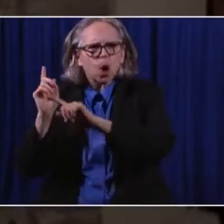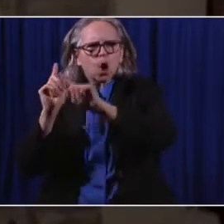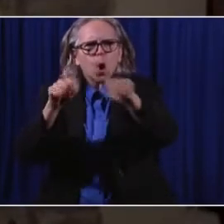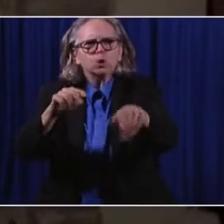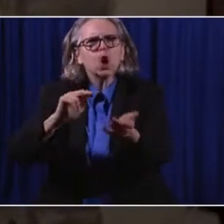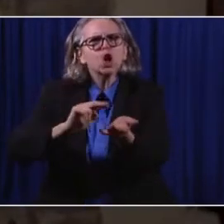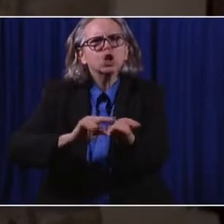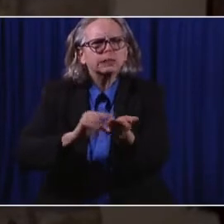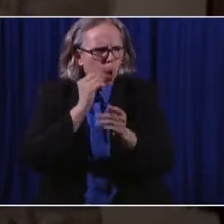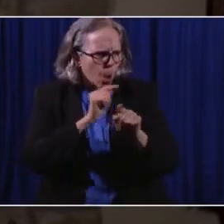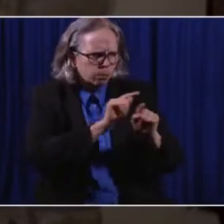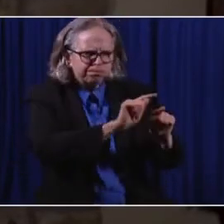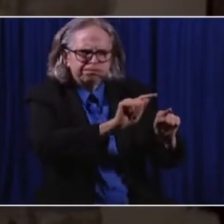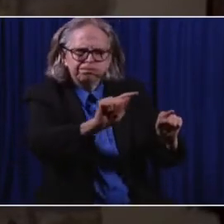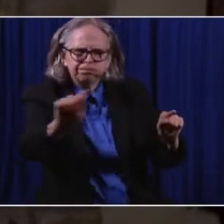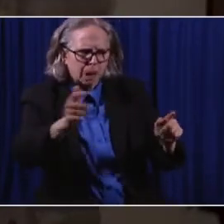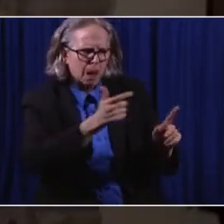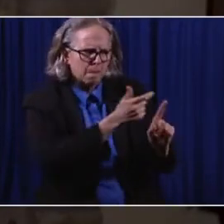also vaccinating